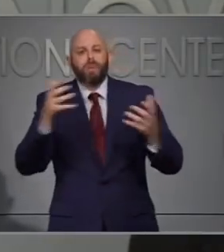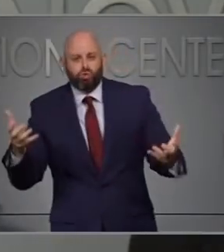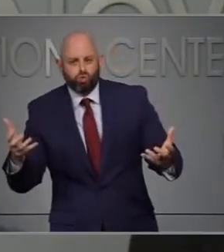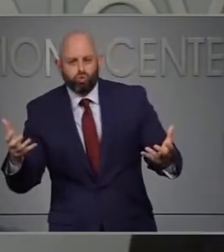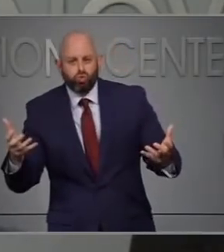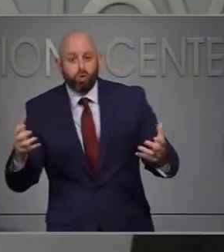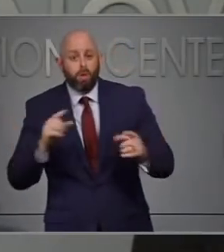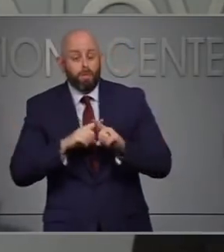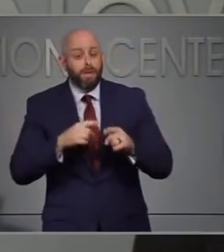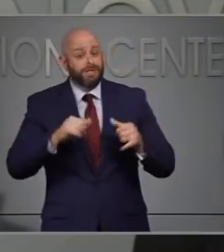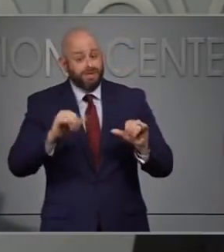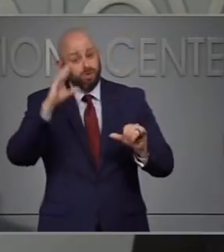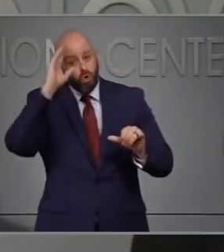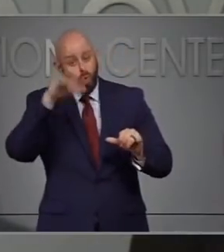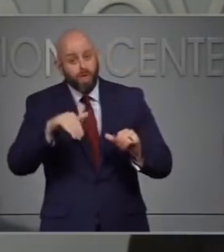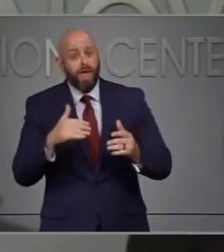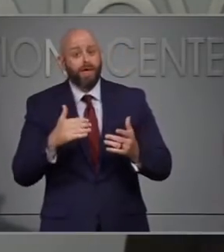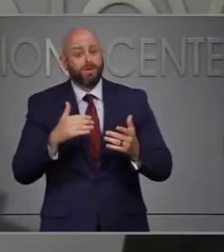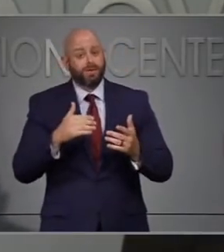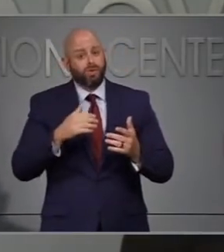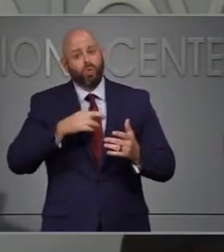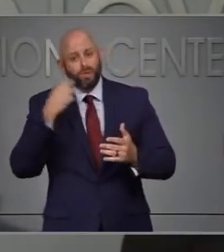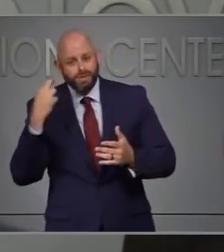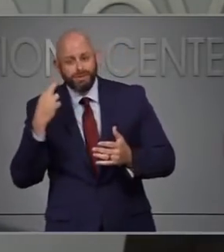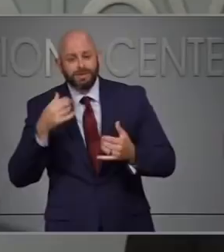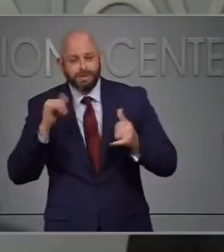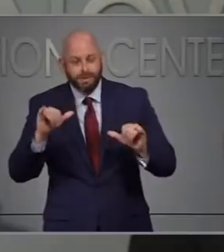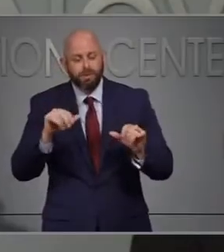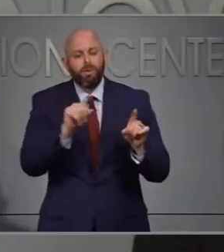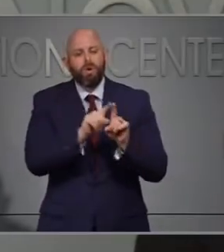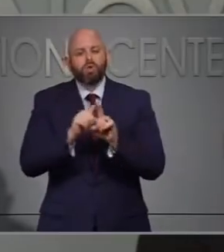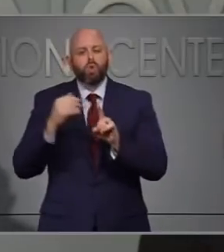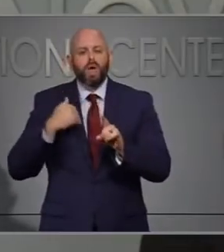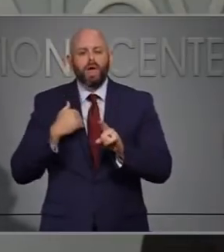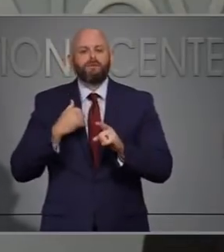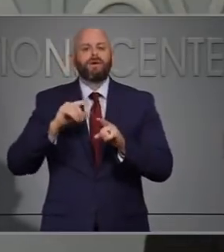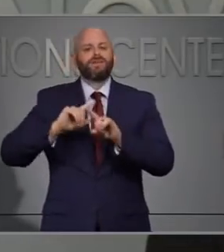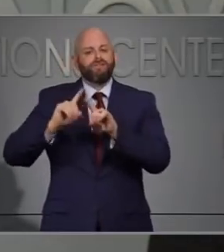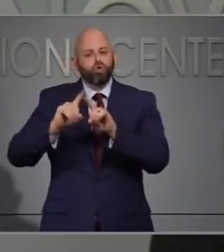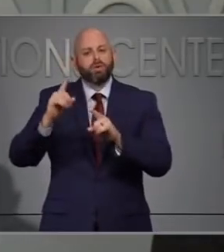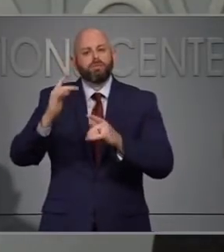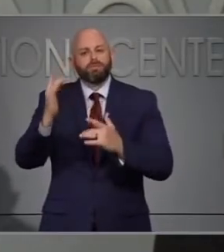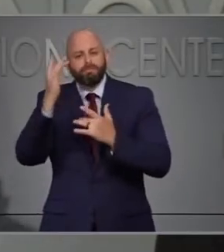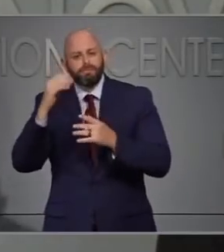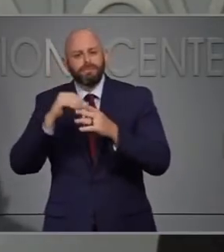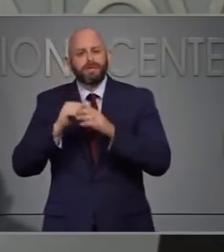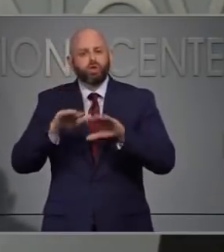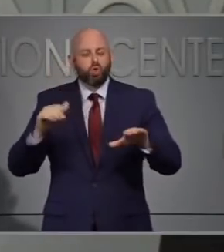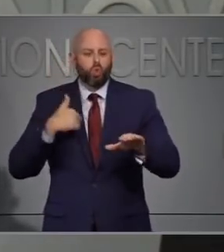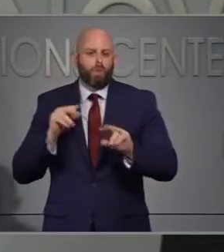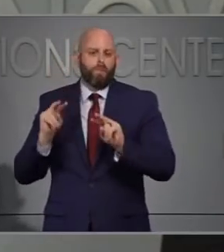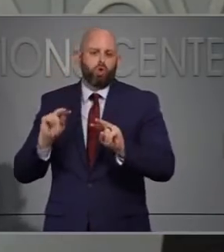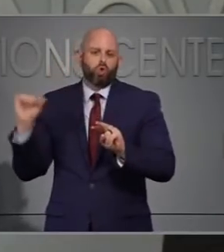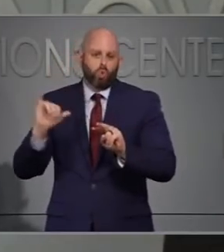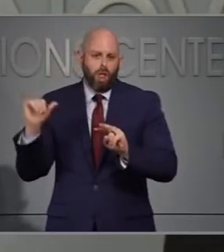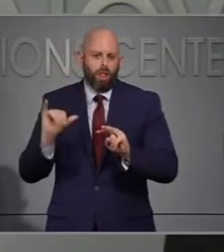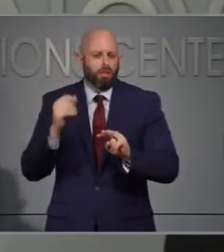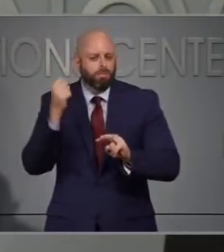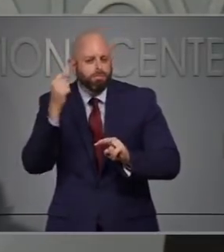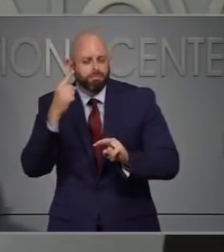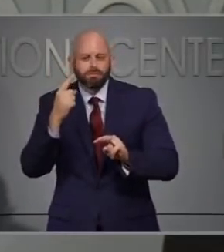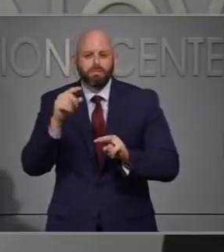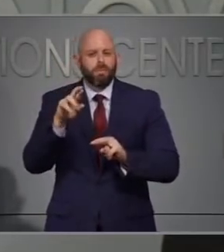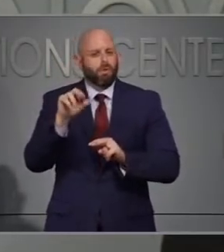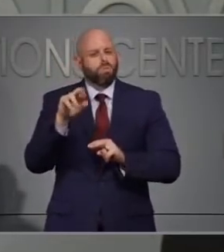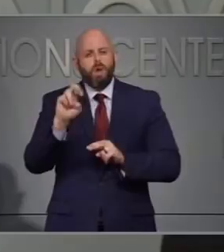But we still know there is a rare inflammatory condition in children that we continue to monitor as well. Again, very rare. Most